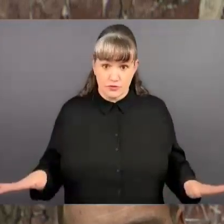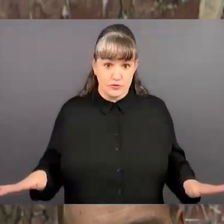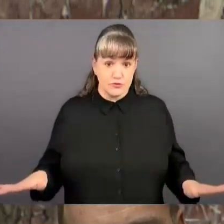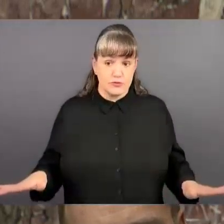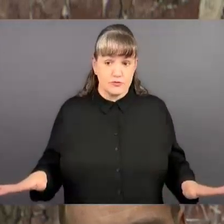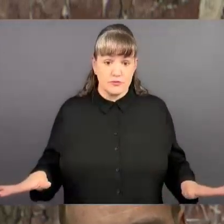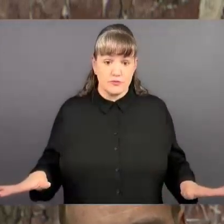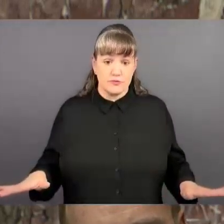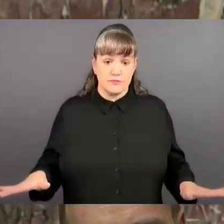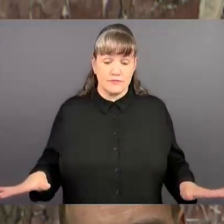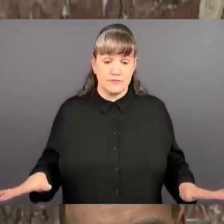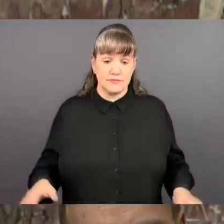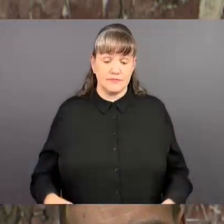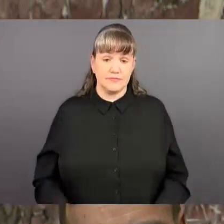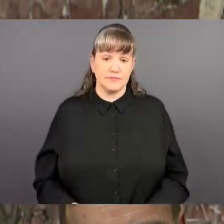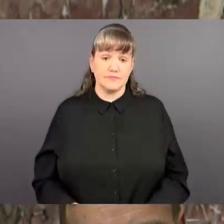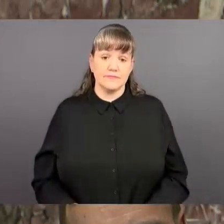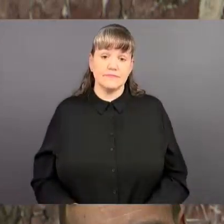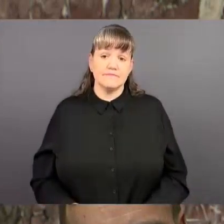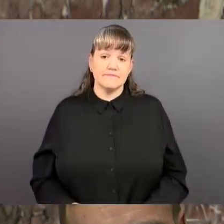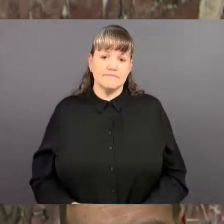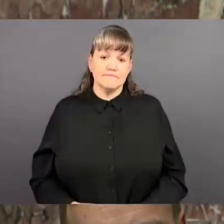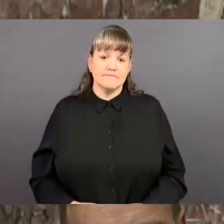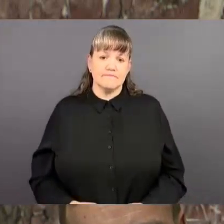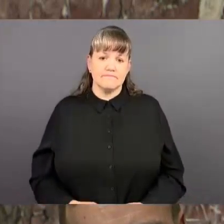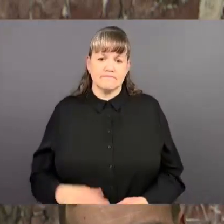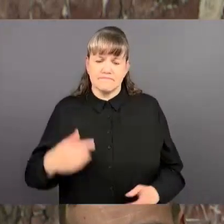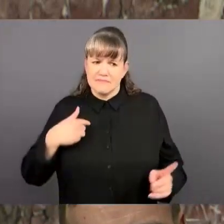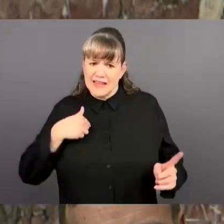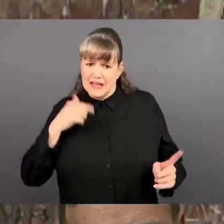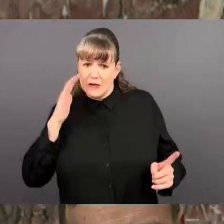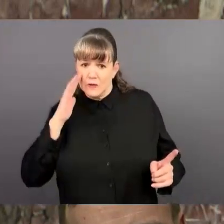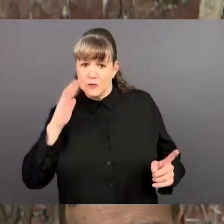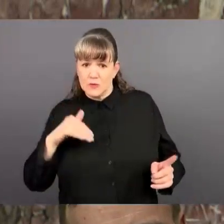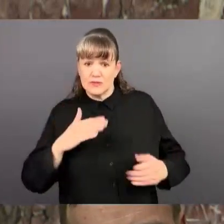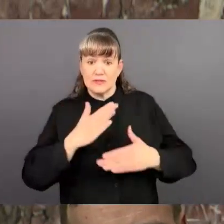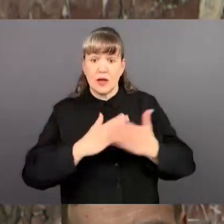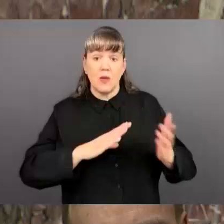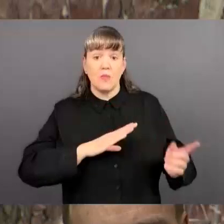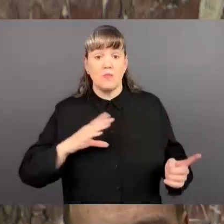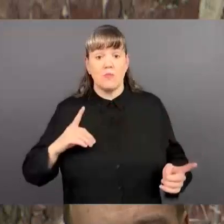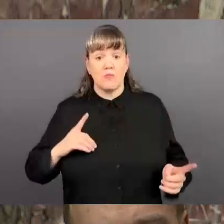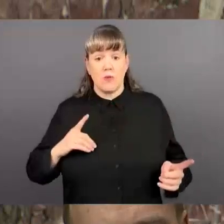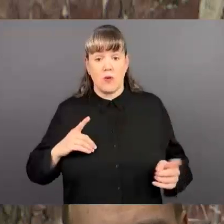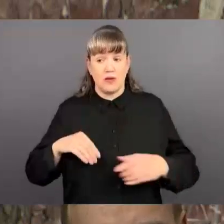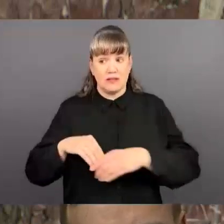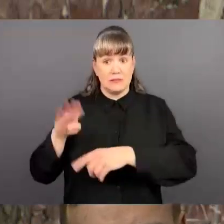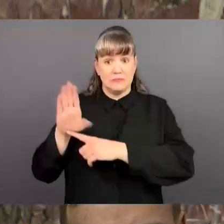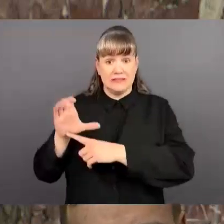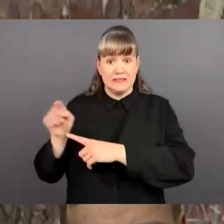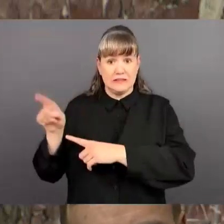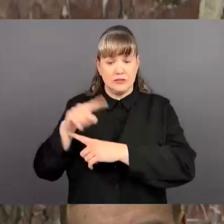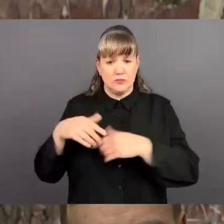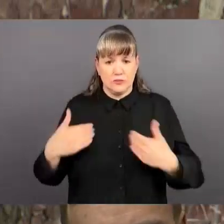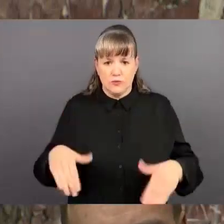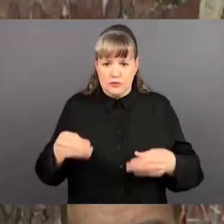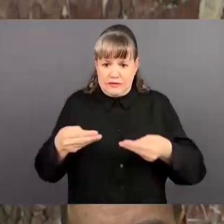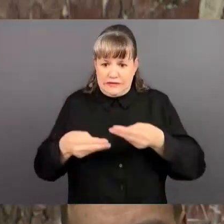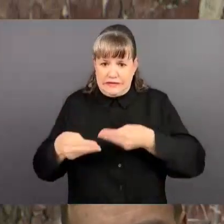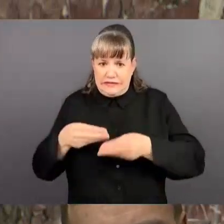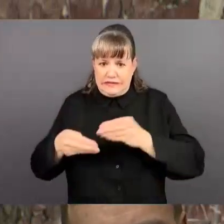I know that there are some boards across this province who are facing budget challenges this year. Not all, but there are some